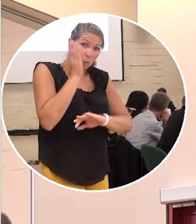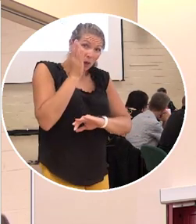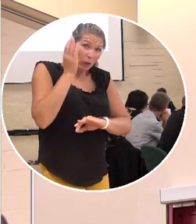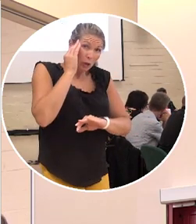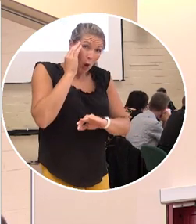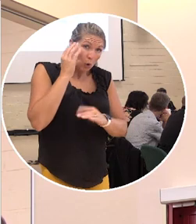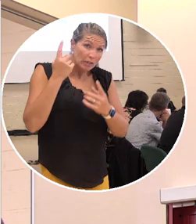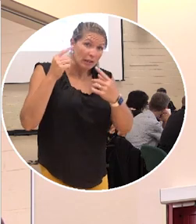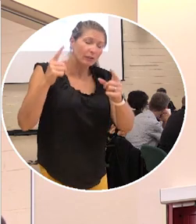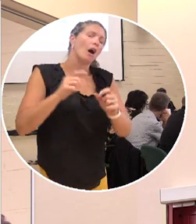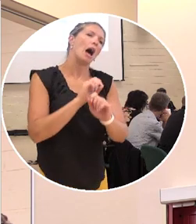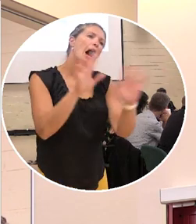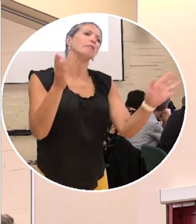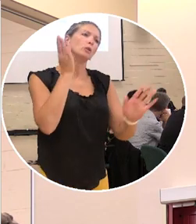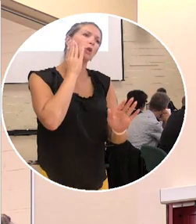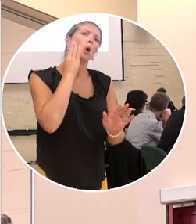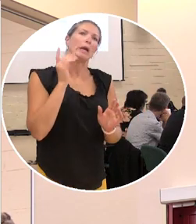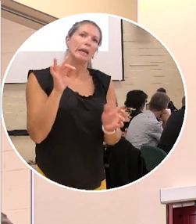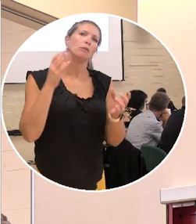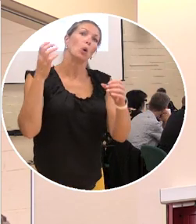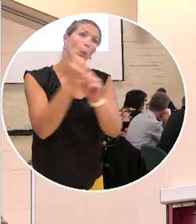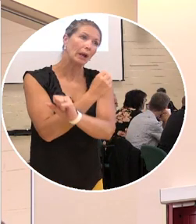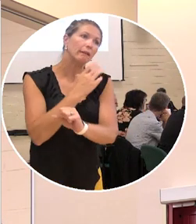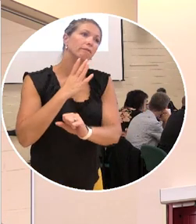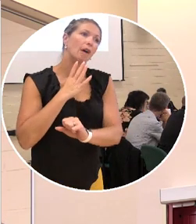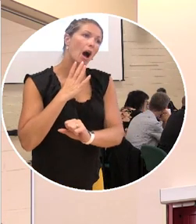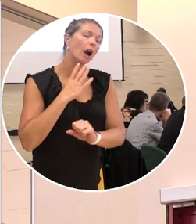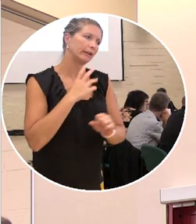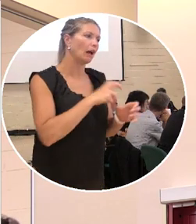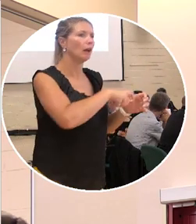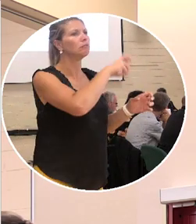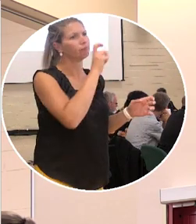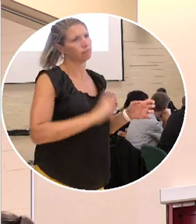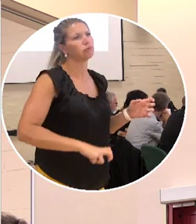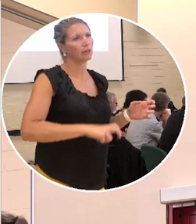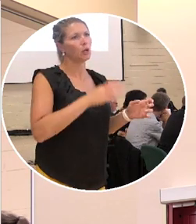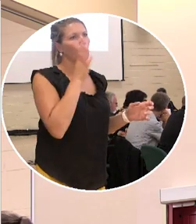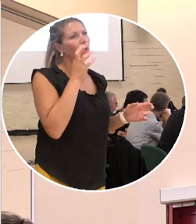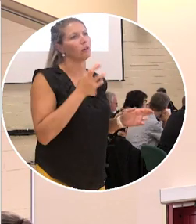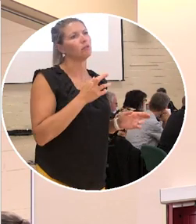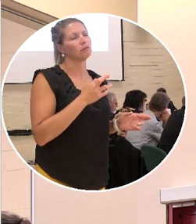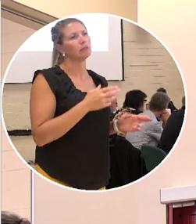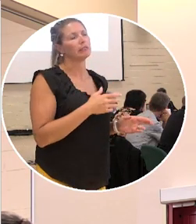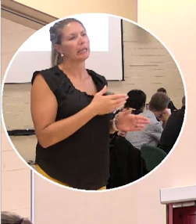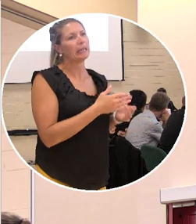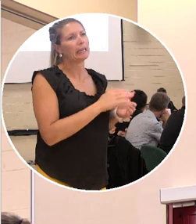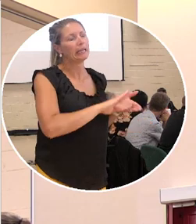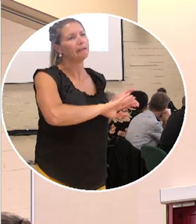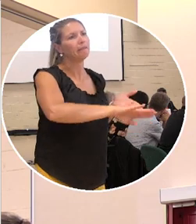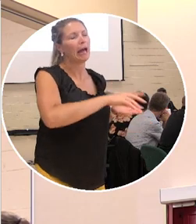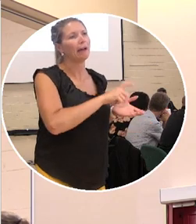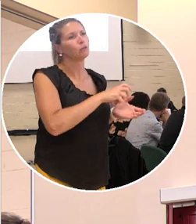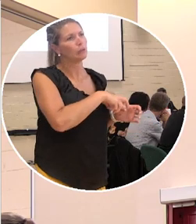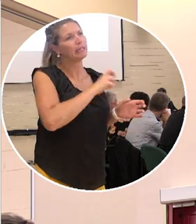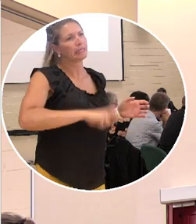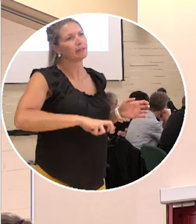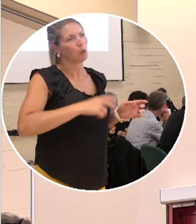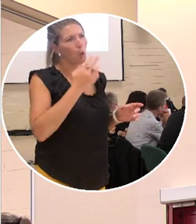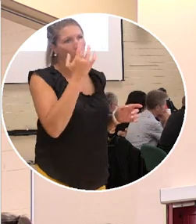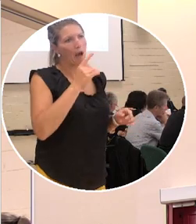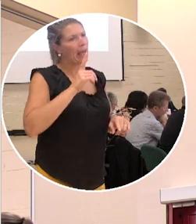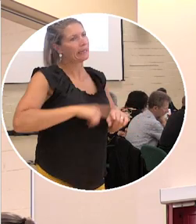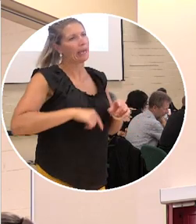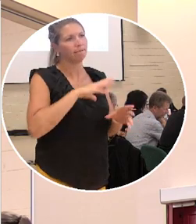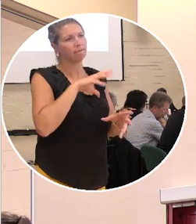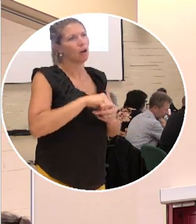Obviously, yes, if you're successful in achieving the nomination, then you would resign because you cannot be participating